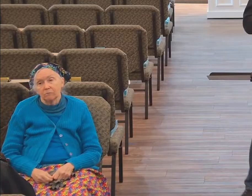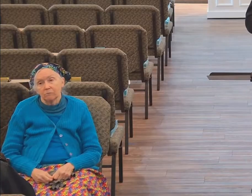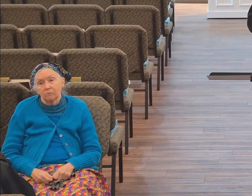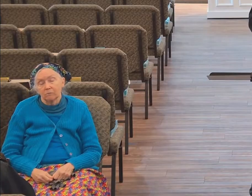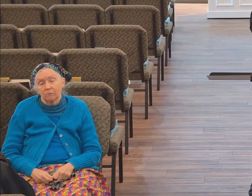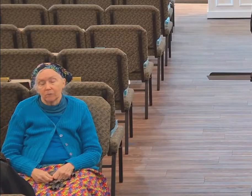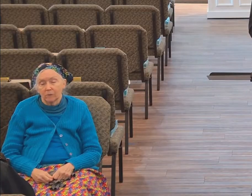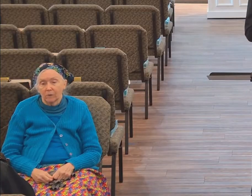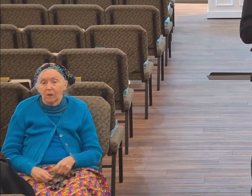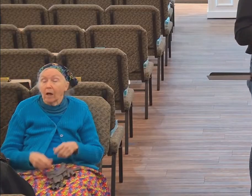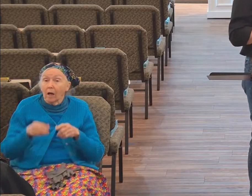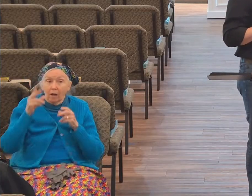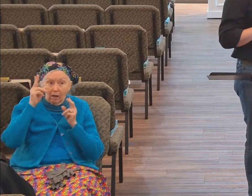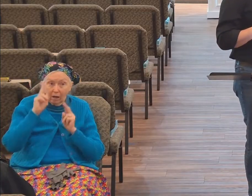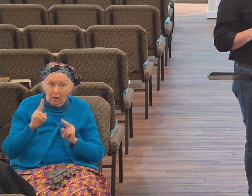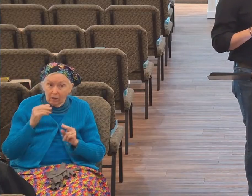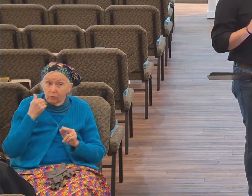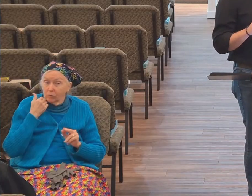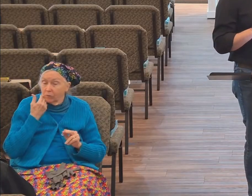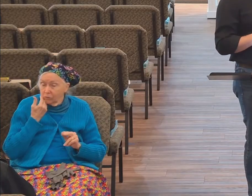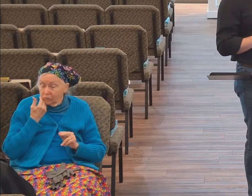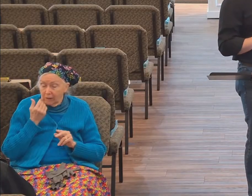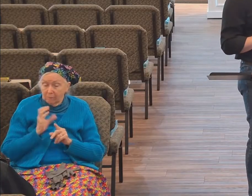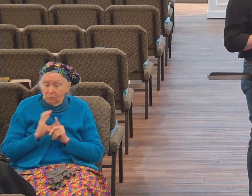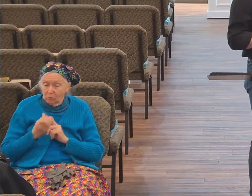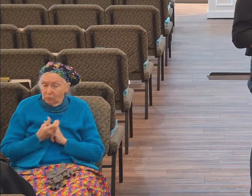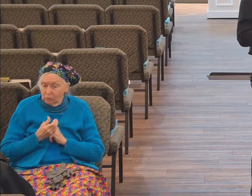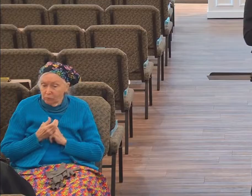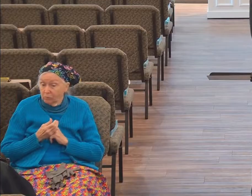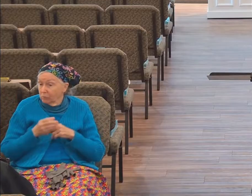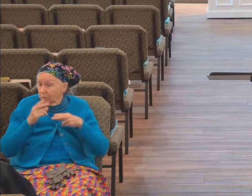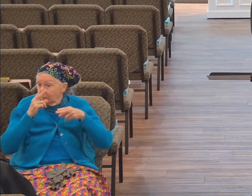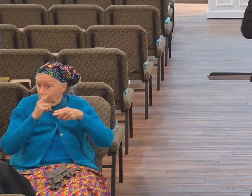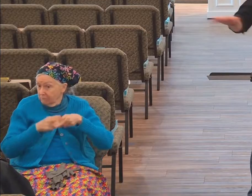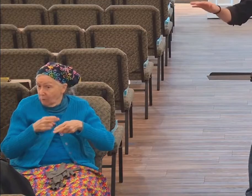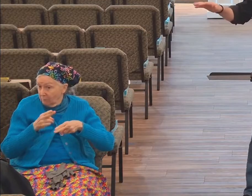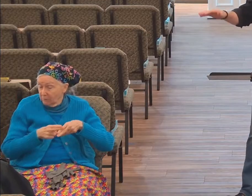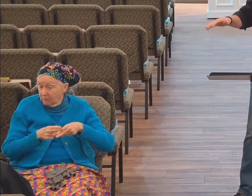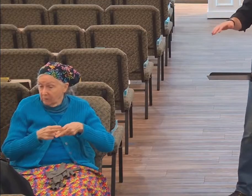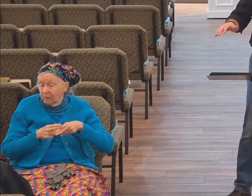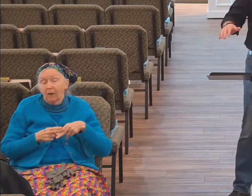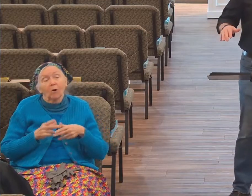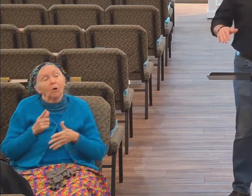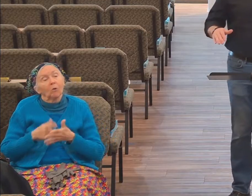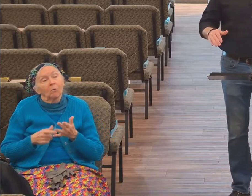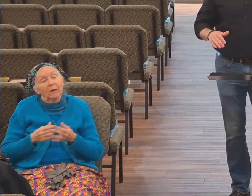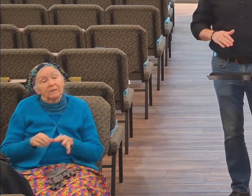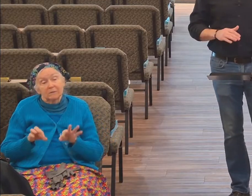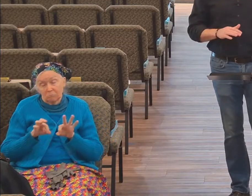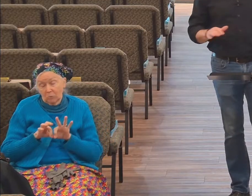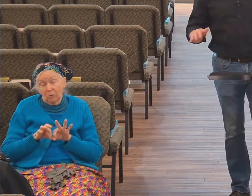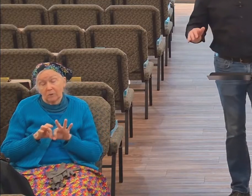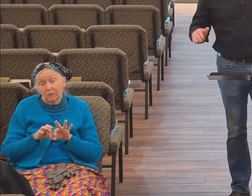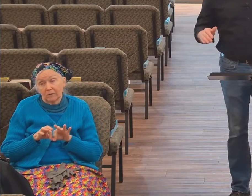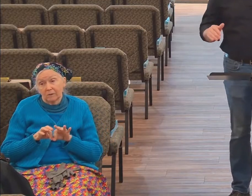Honor and shame cultures. Reputation. Most important thing. Okay? Most important thing.